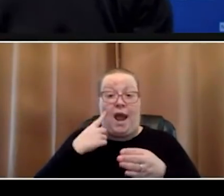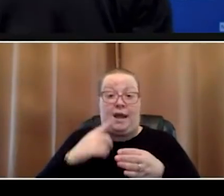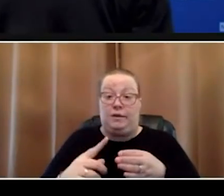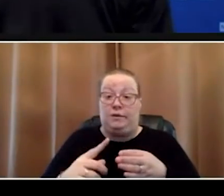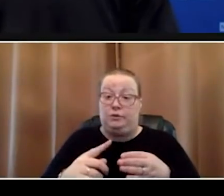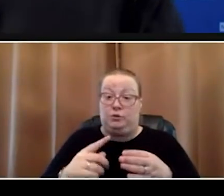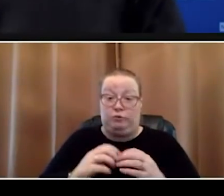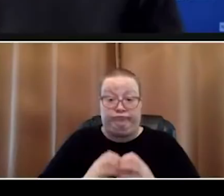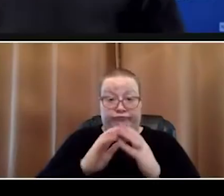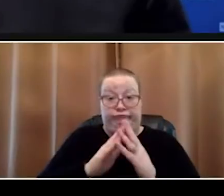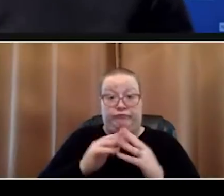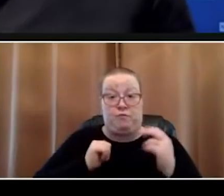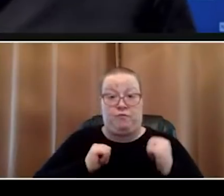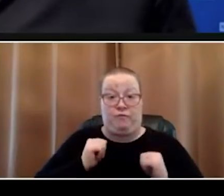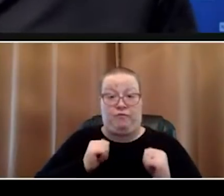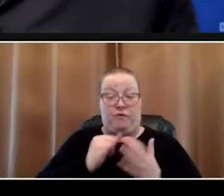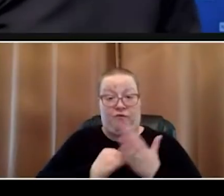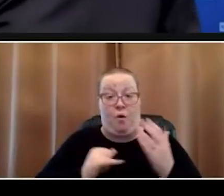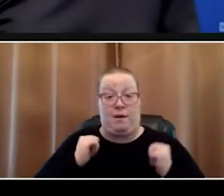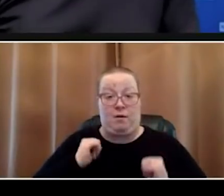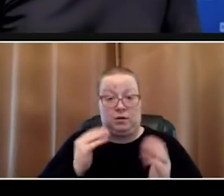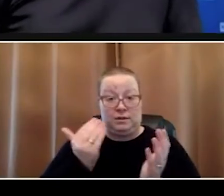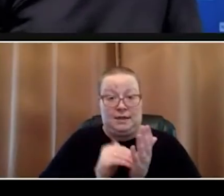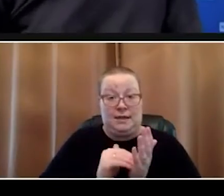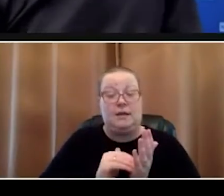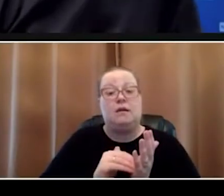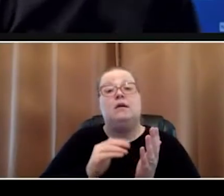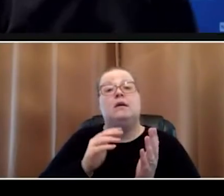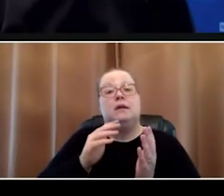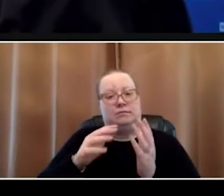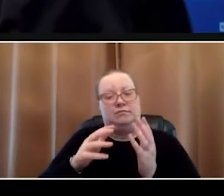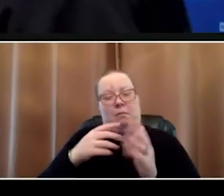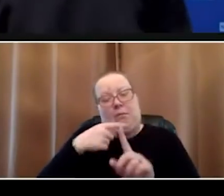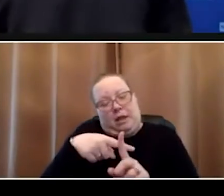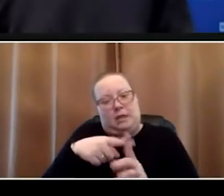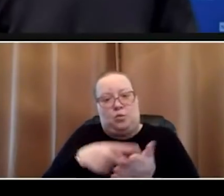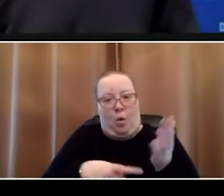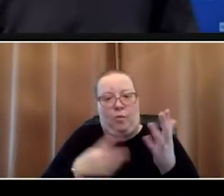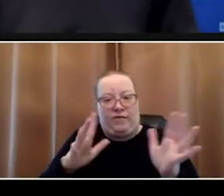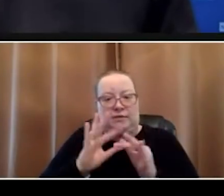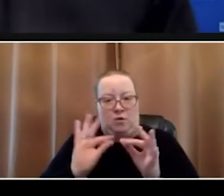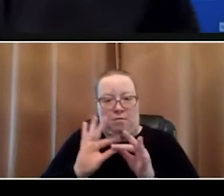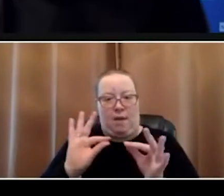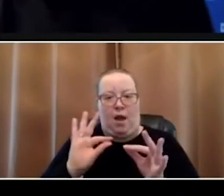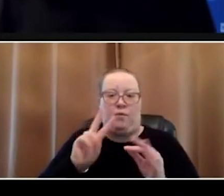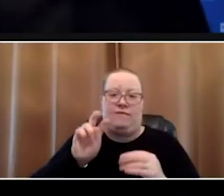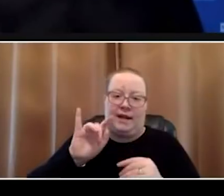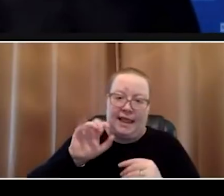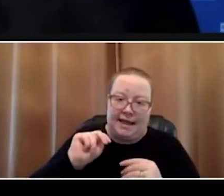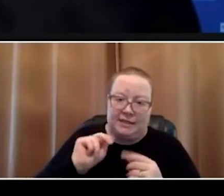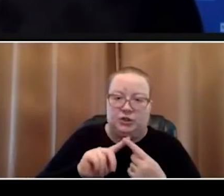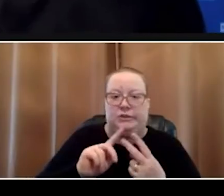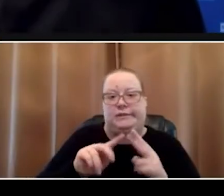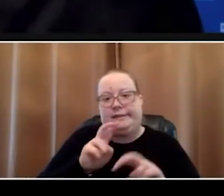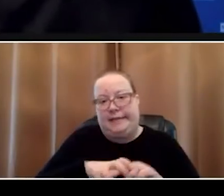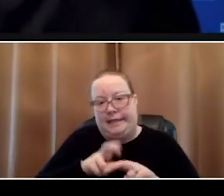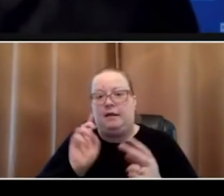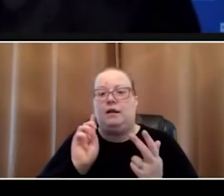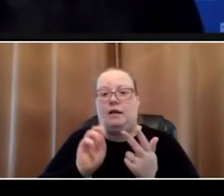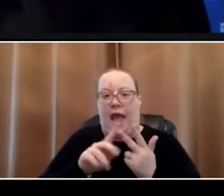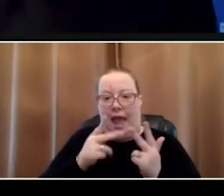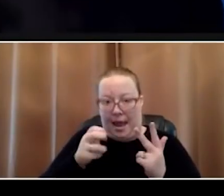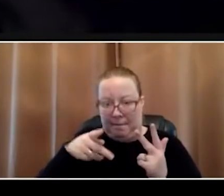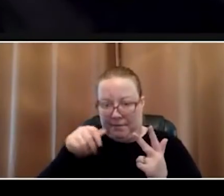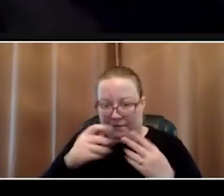addition to what we have been talking about now with ventilation and seating and HEPA filters, is to get the level